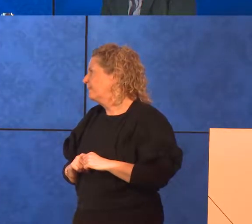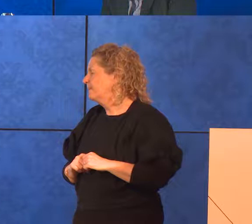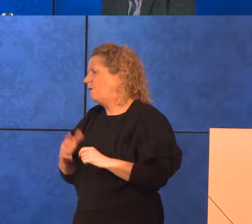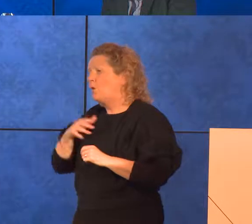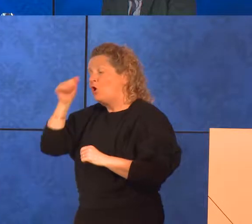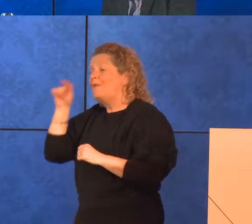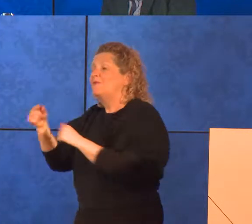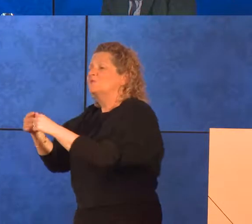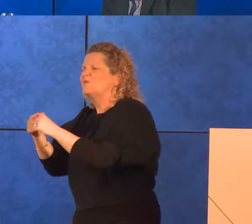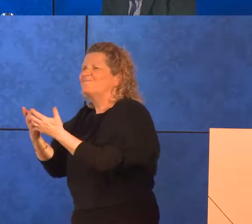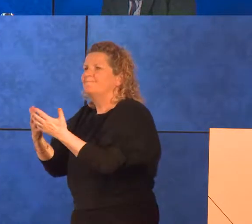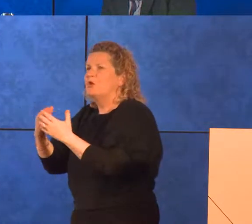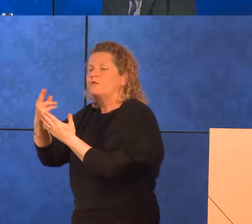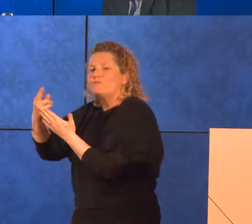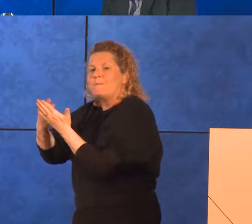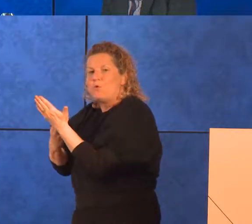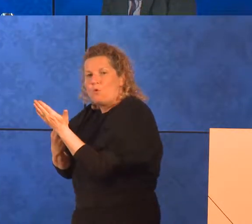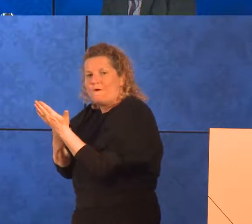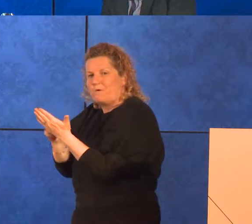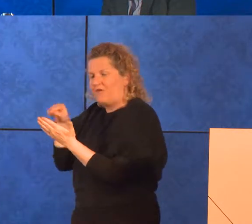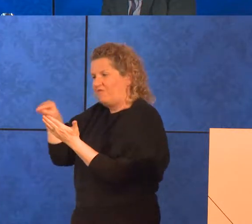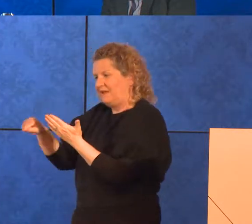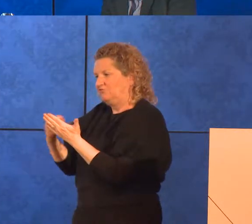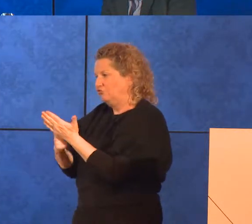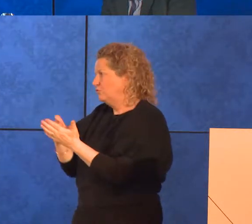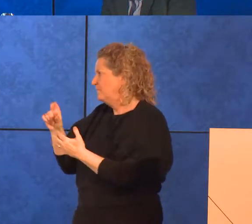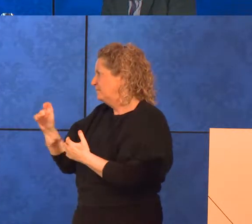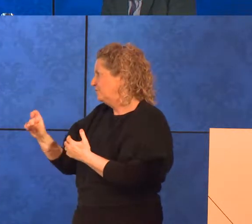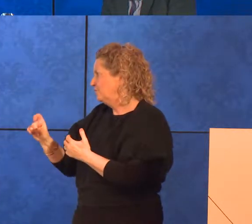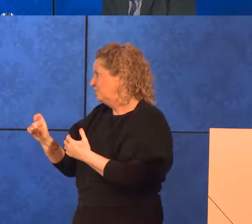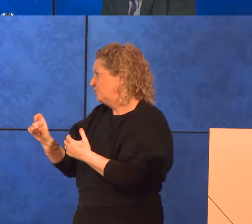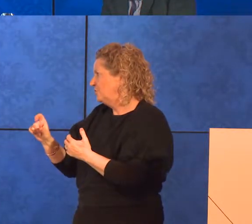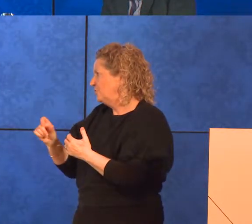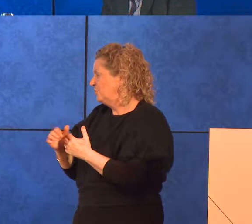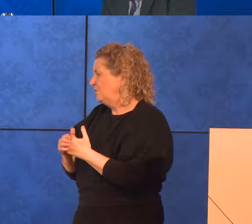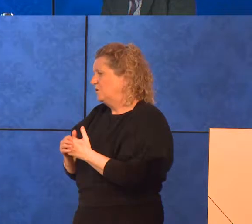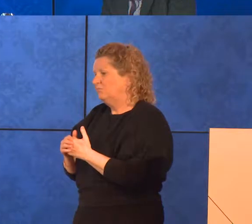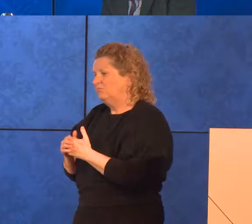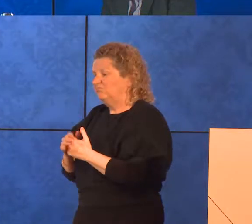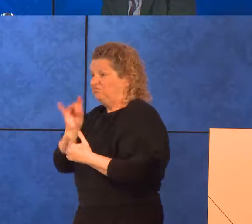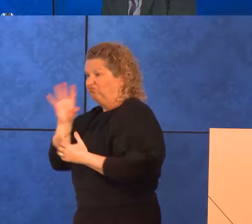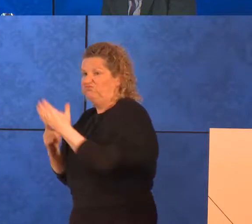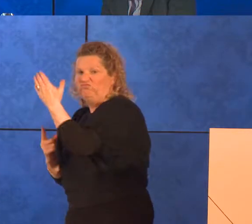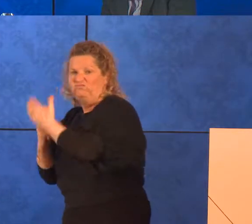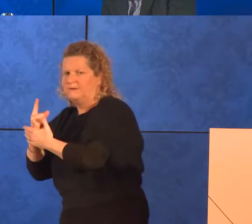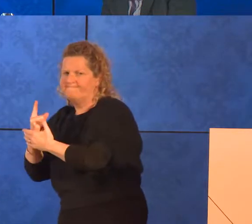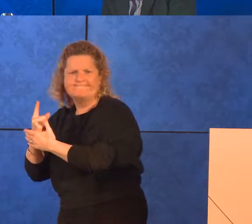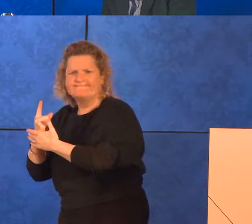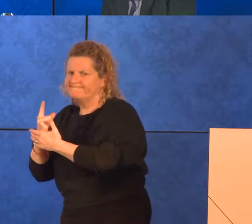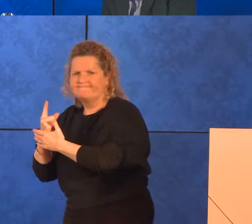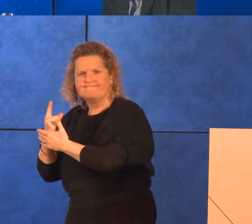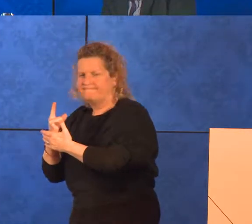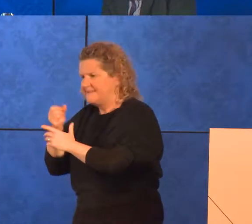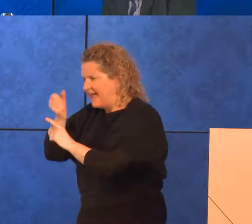rather the reports that Royal Commission generated didn't come about by accident. It was through the ongoing engagement